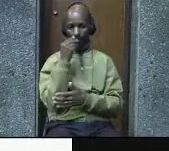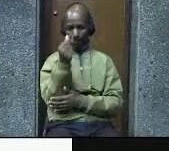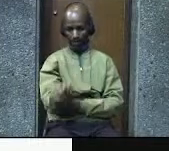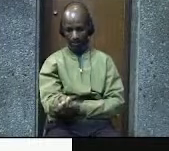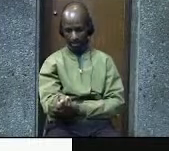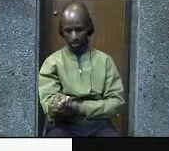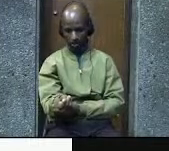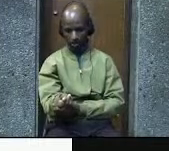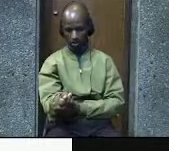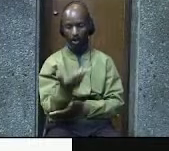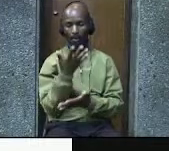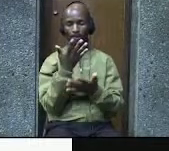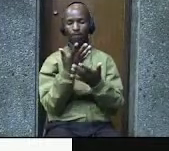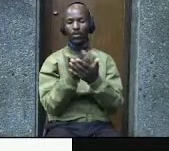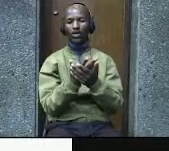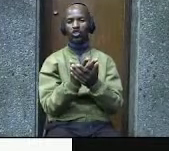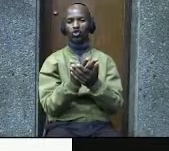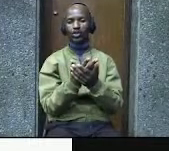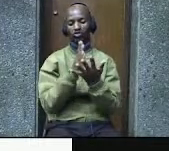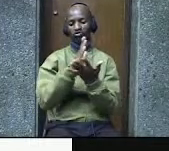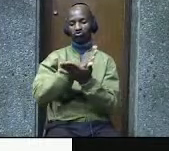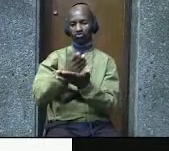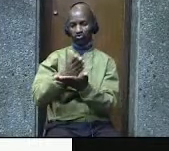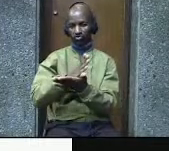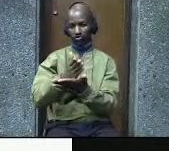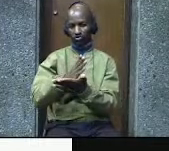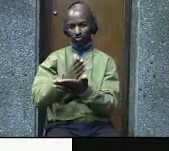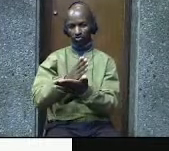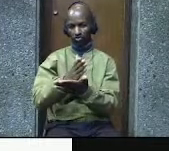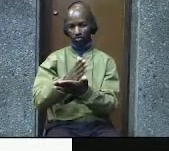compensation must be shared